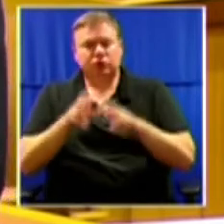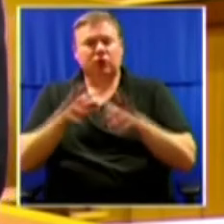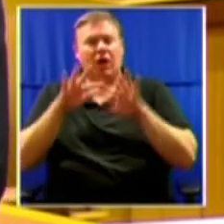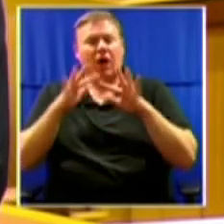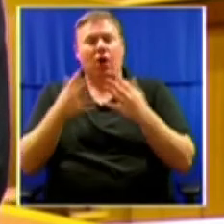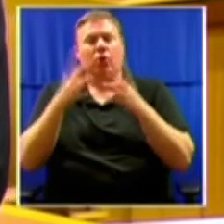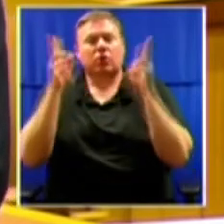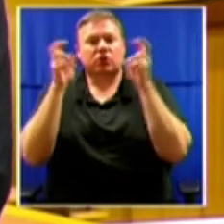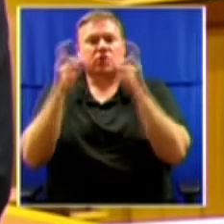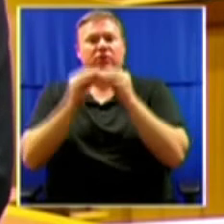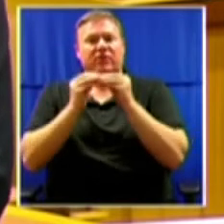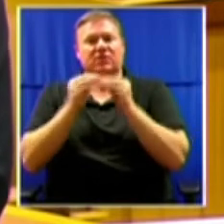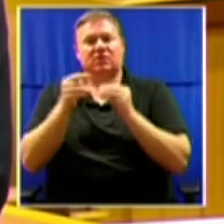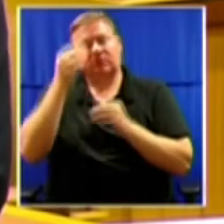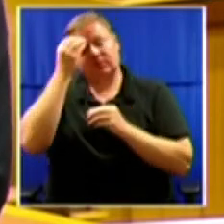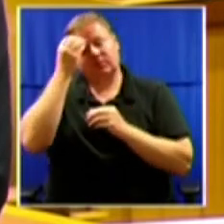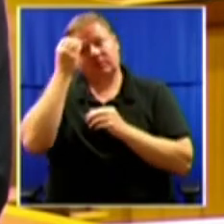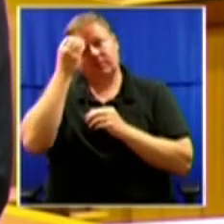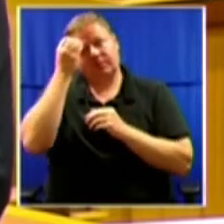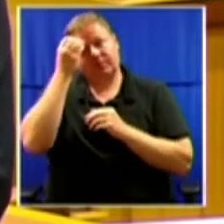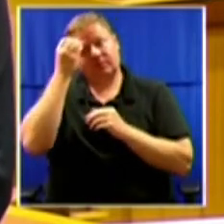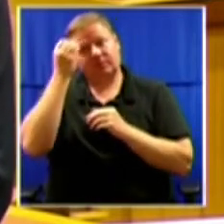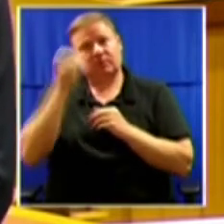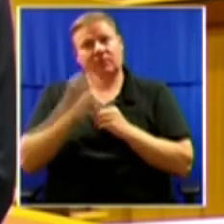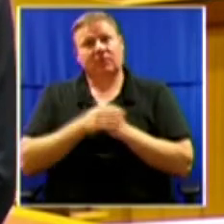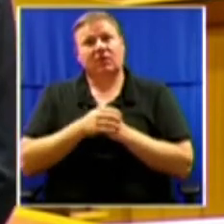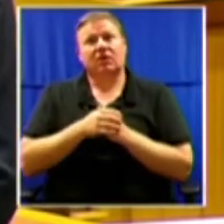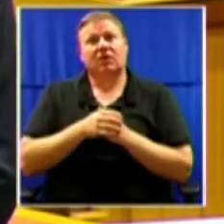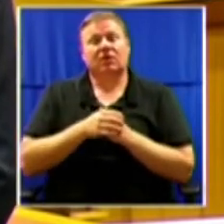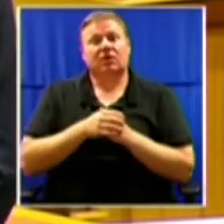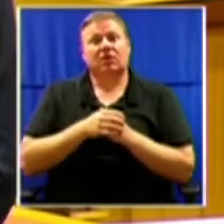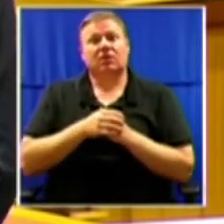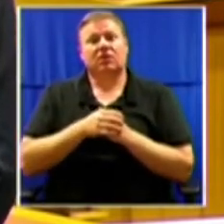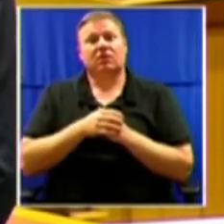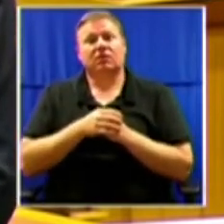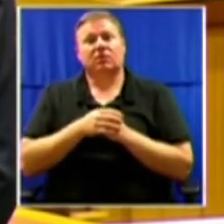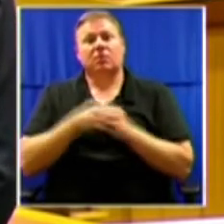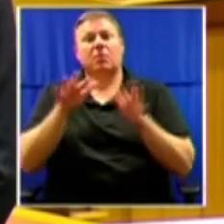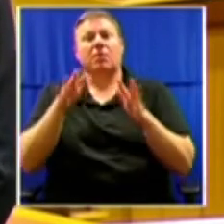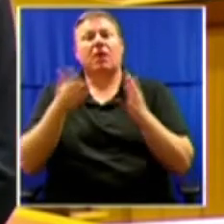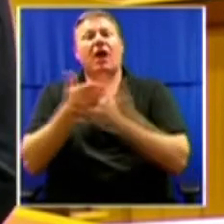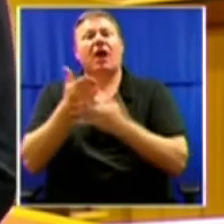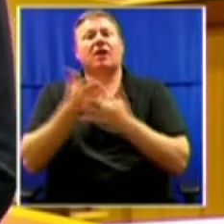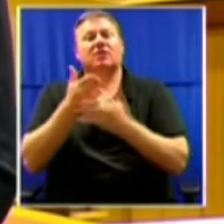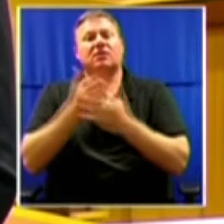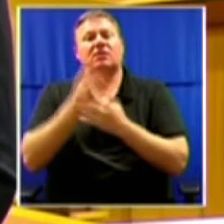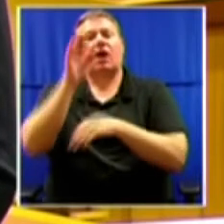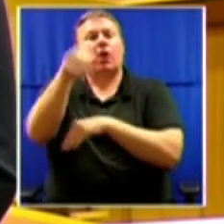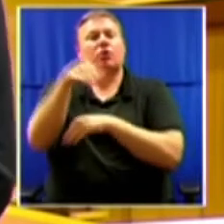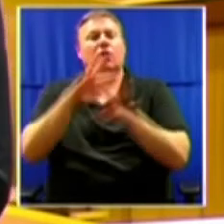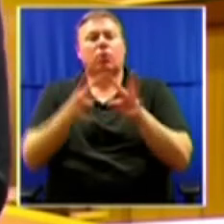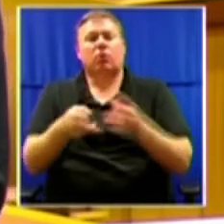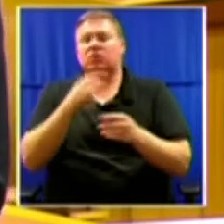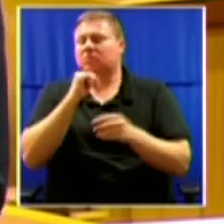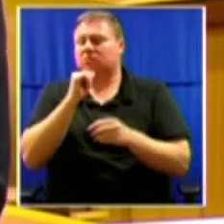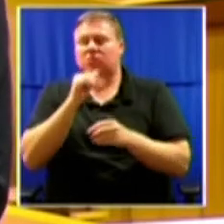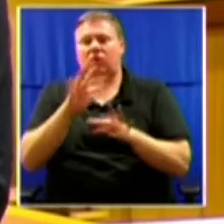being made from inside and the inmates having access to the outside world? And I'm aware that there's